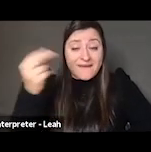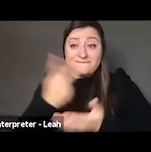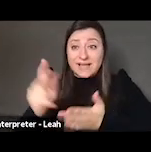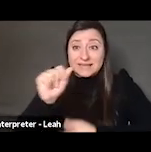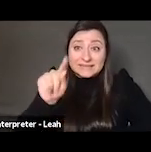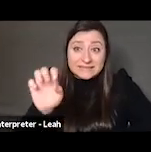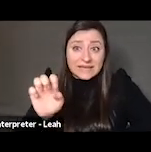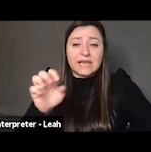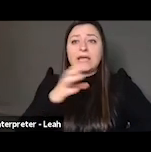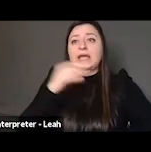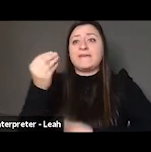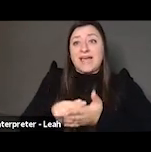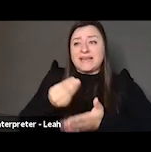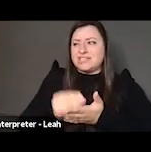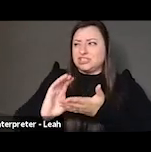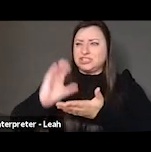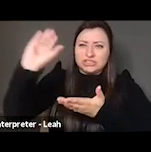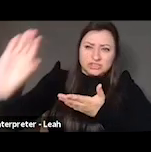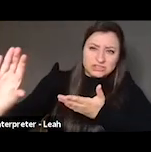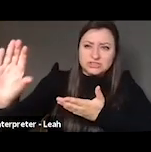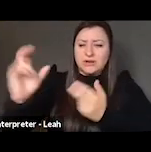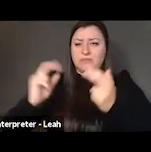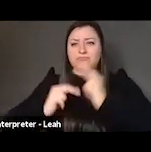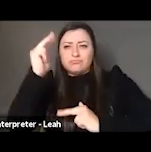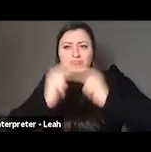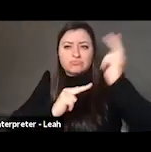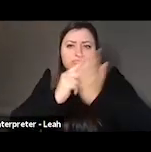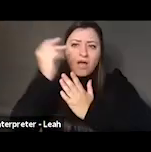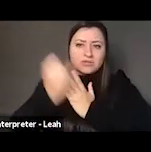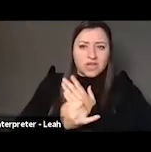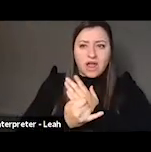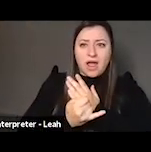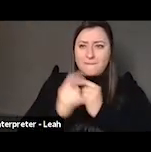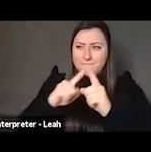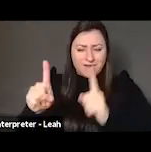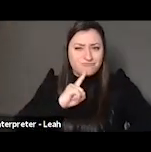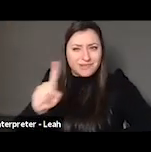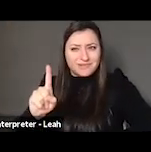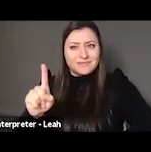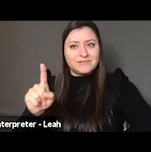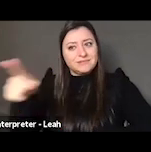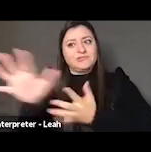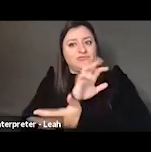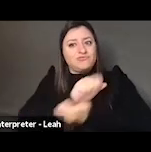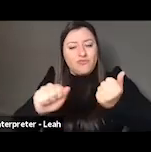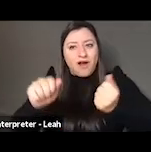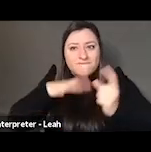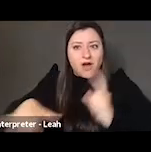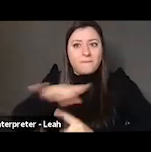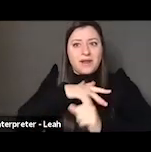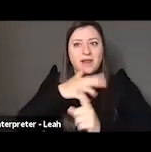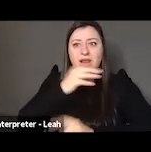large infrastructure projects that are destroying our environment, that are not serving their intended